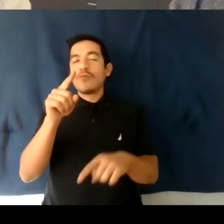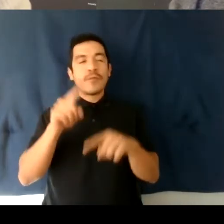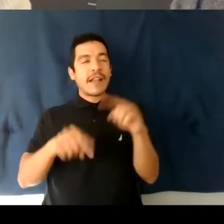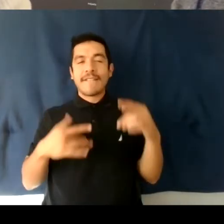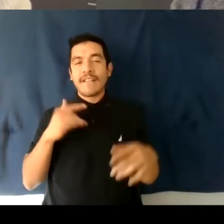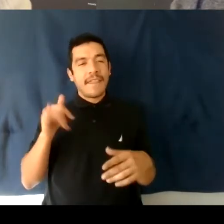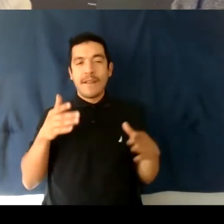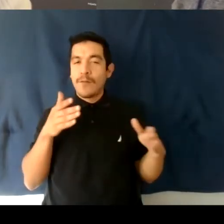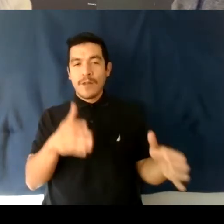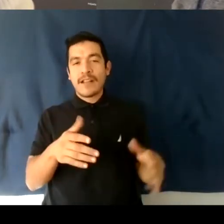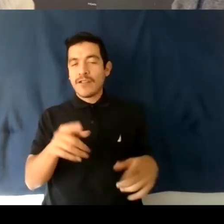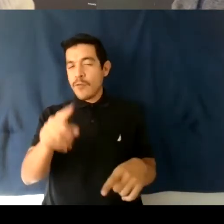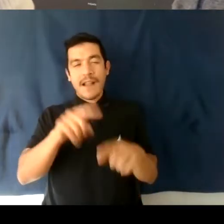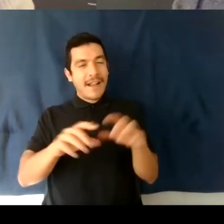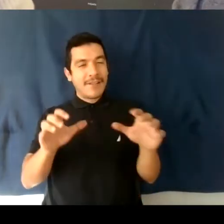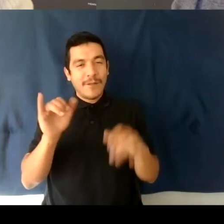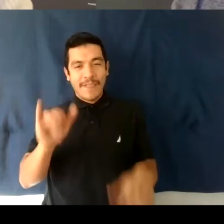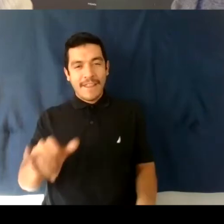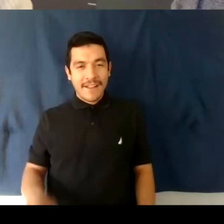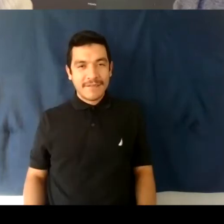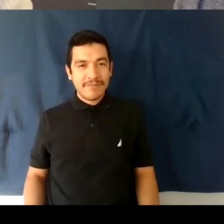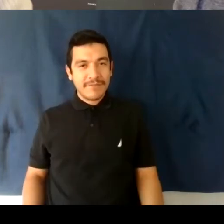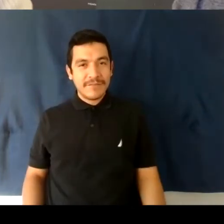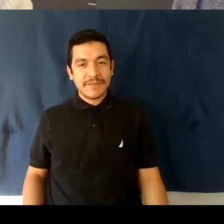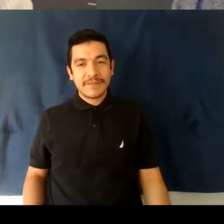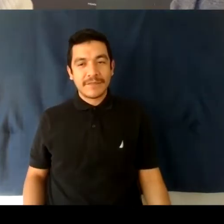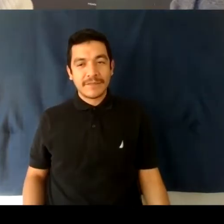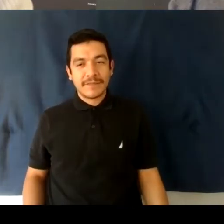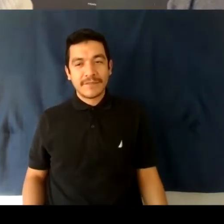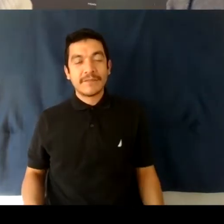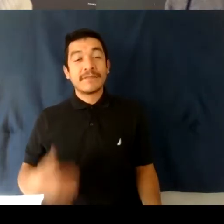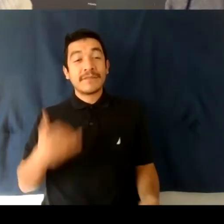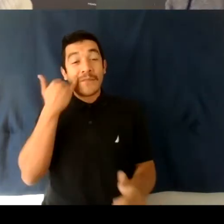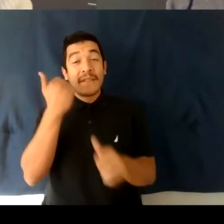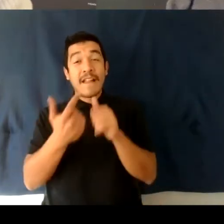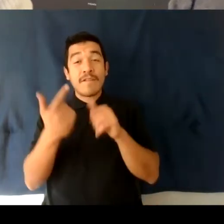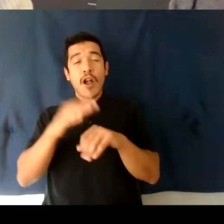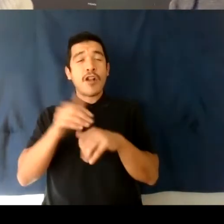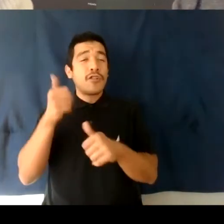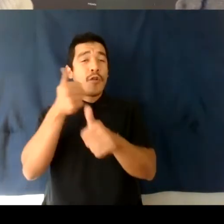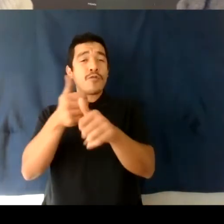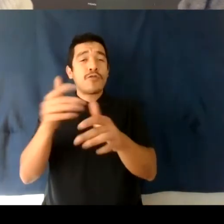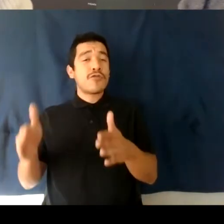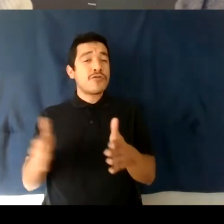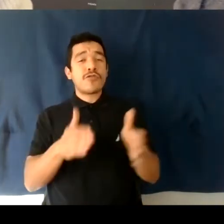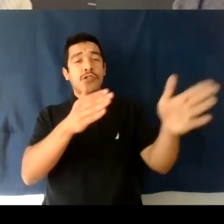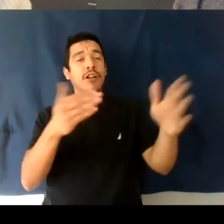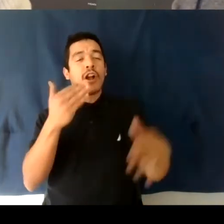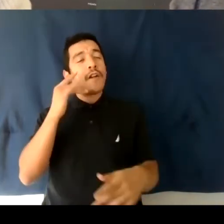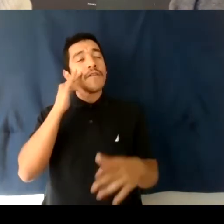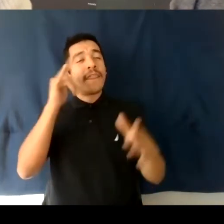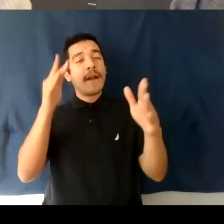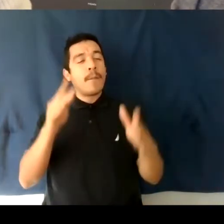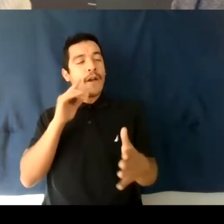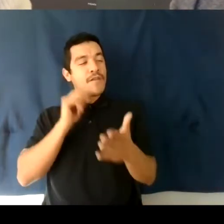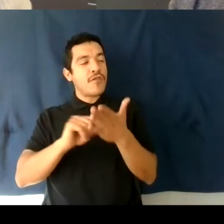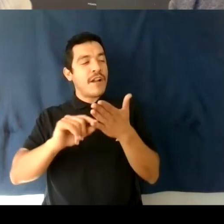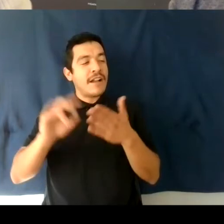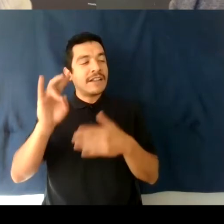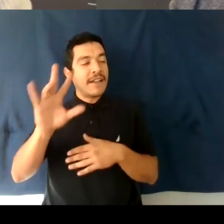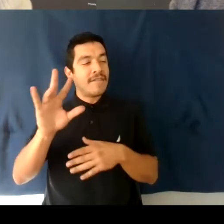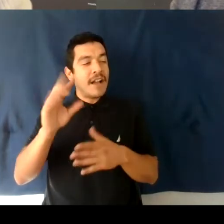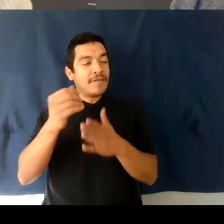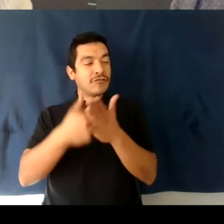you can't do that. And Yeah. just like everyone is on their own journey. Good for this person for writing 75